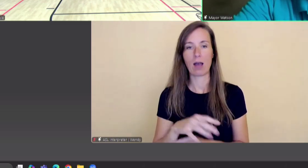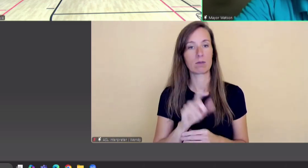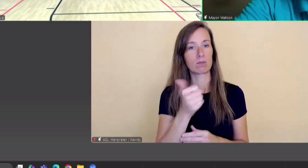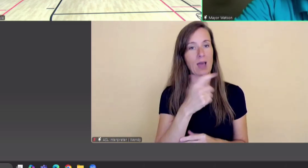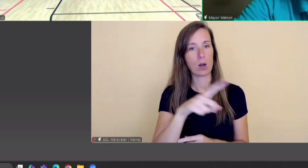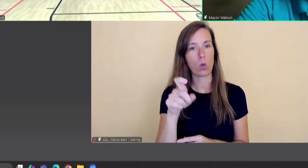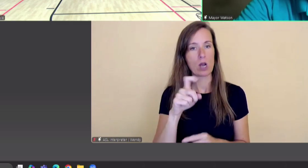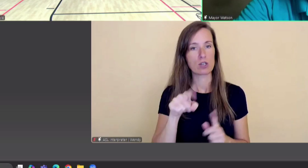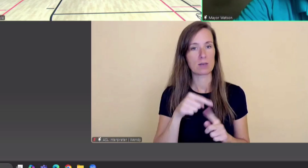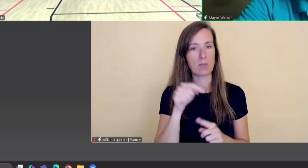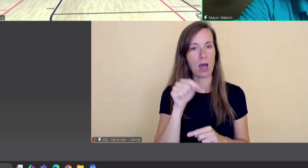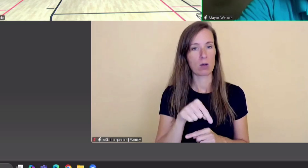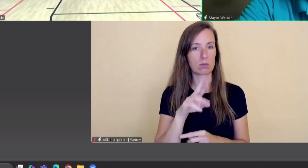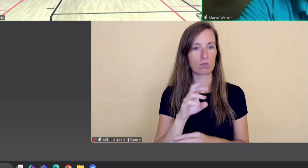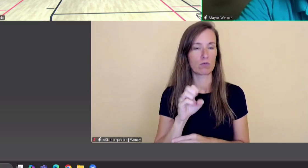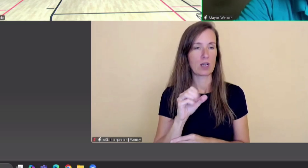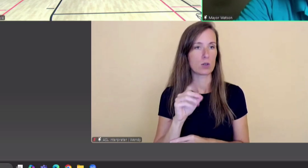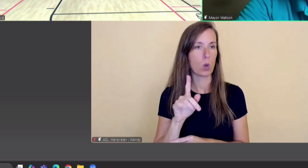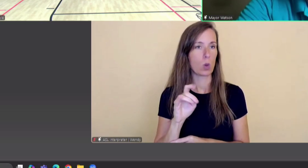council?